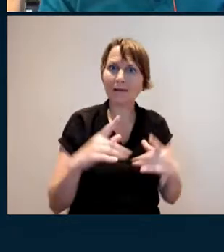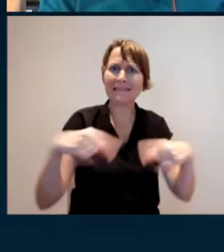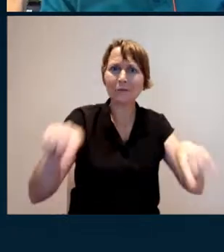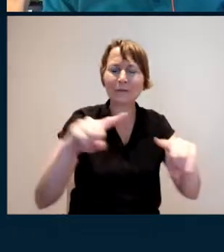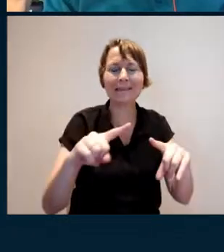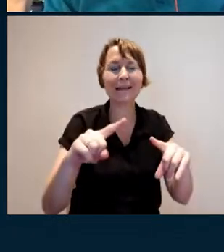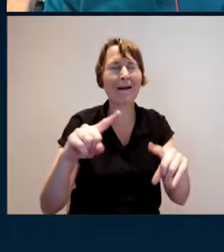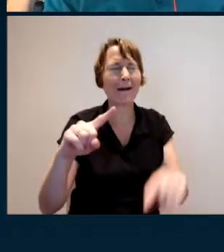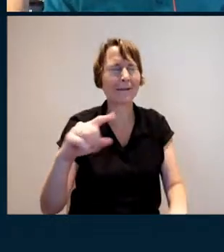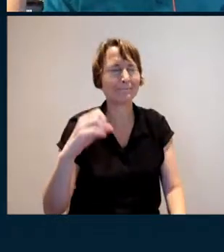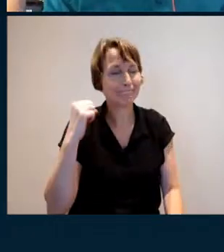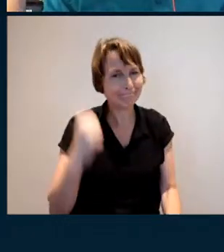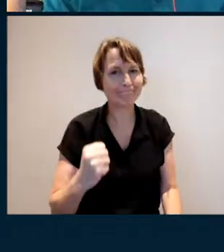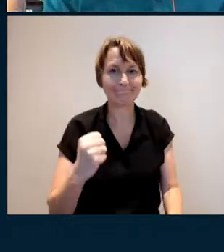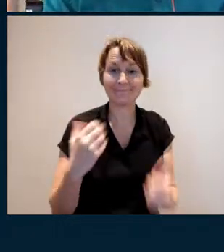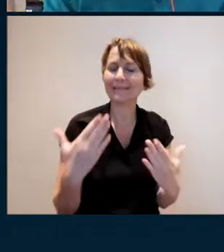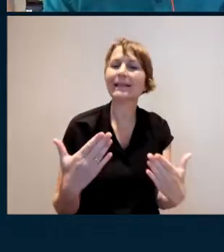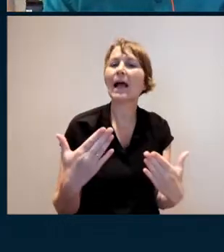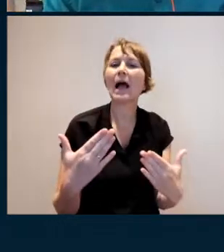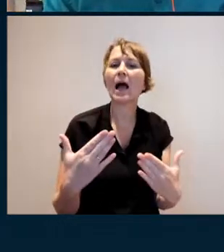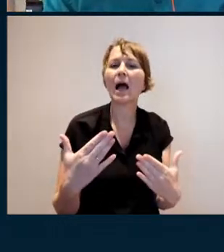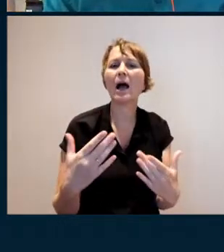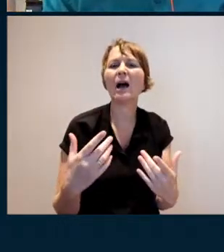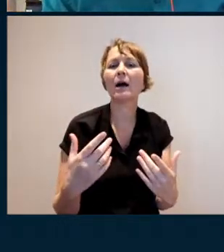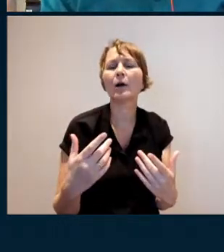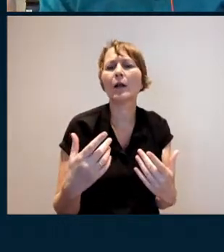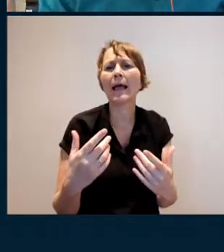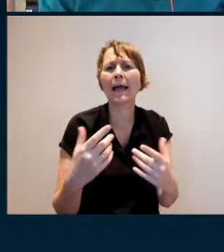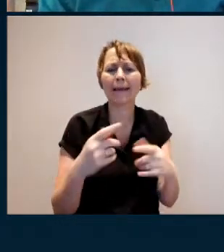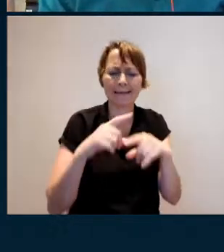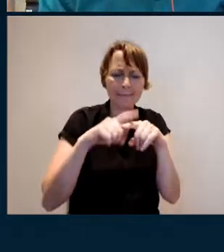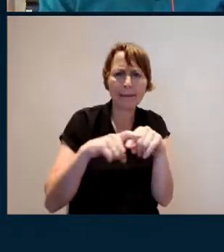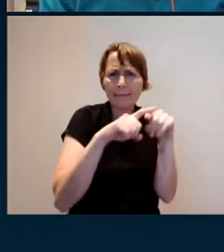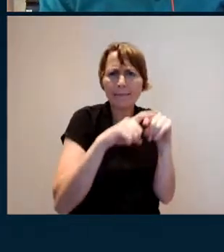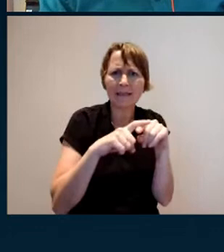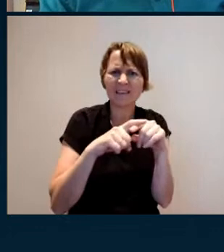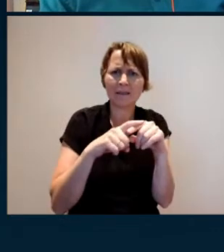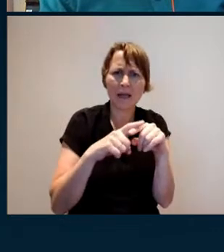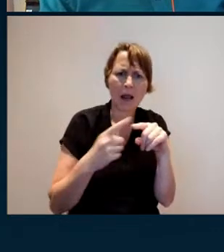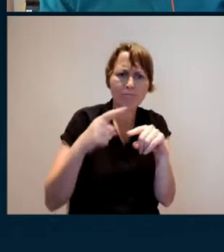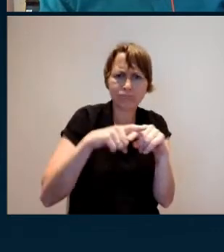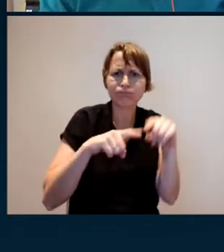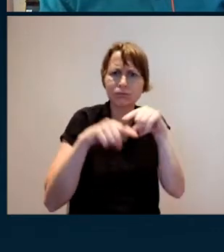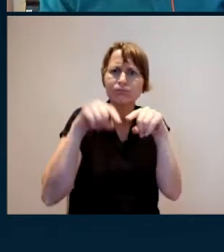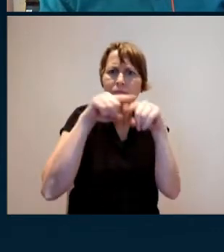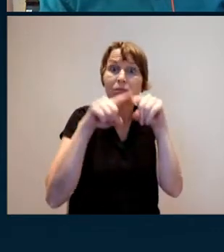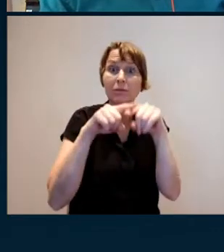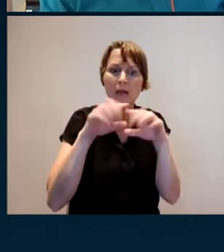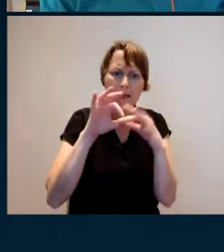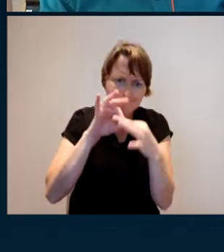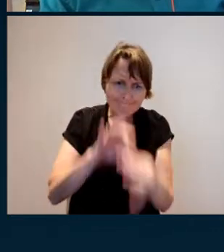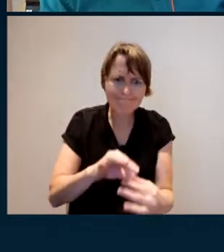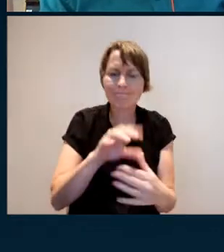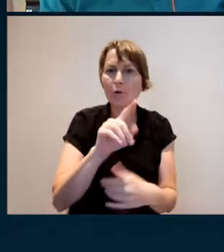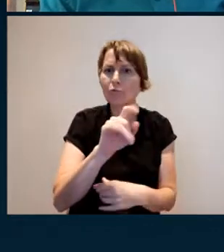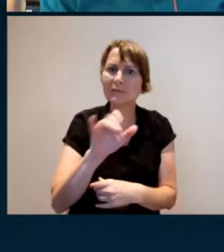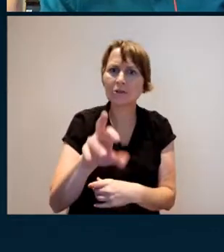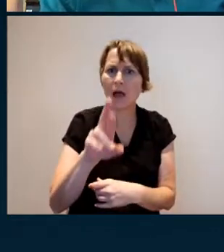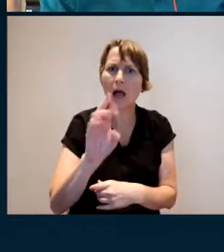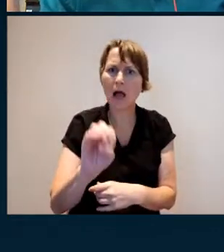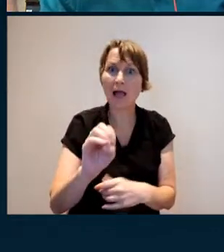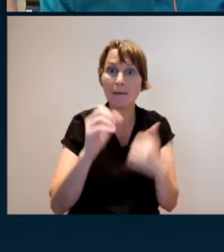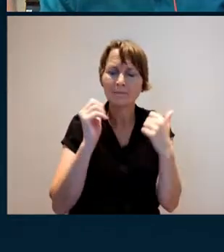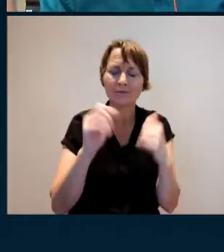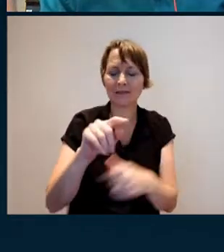at this point, you shouldn't be taking heavy dependencies on Project Ty for production. That